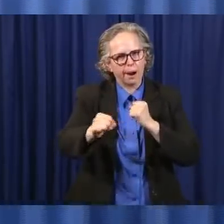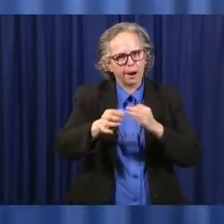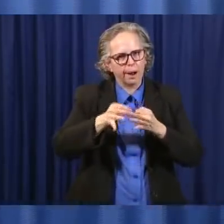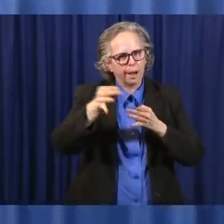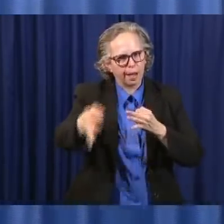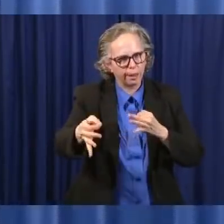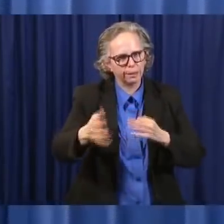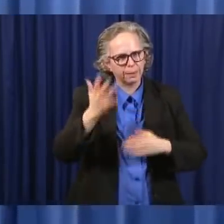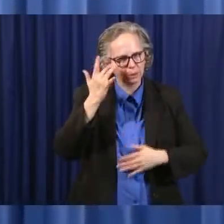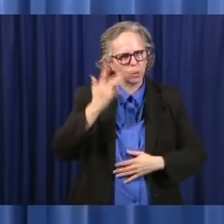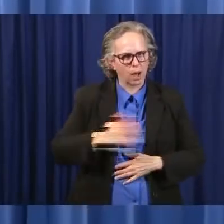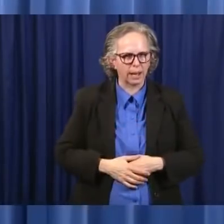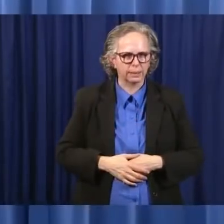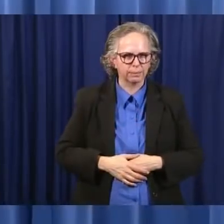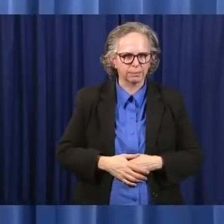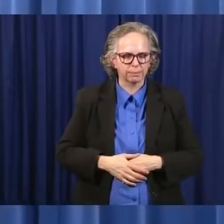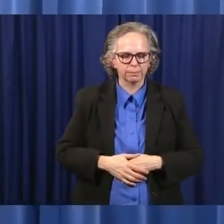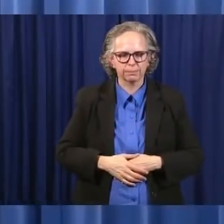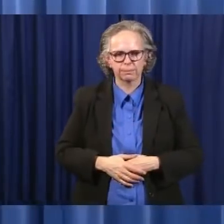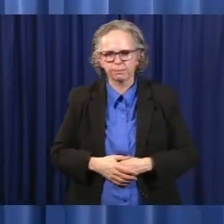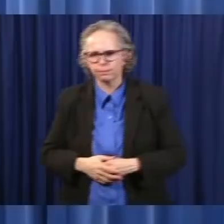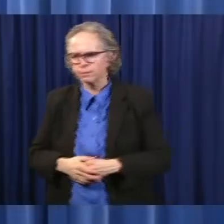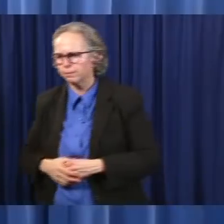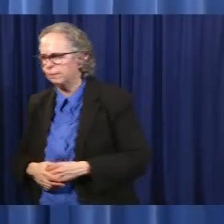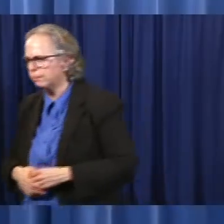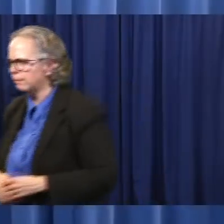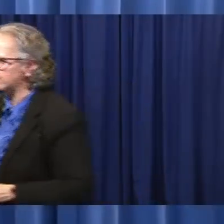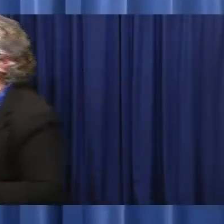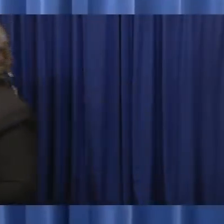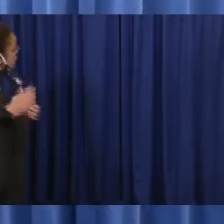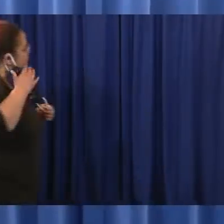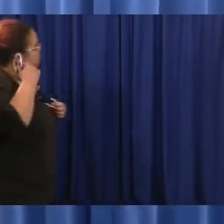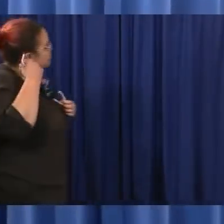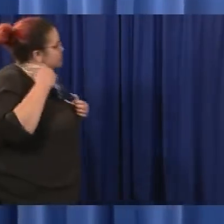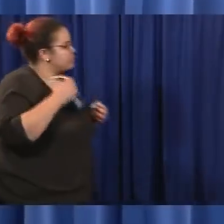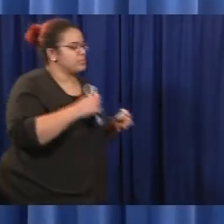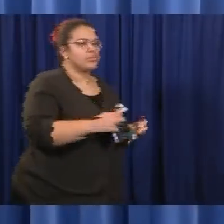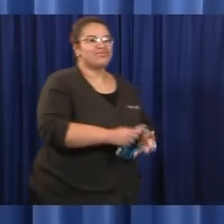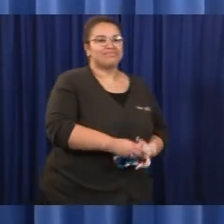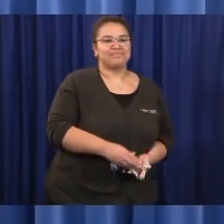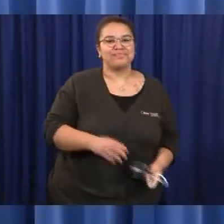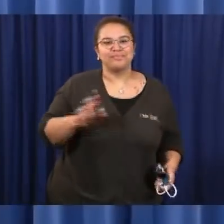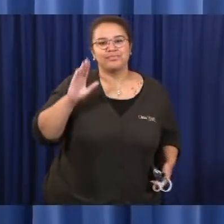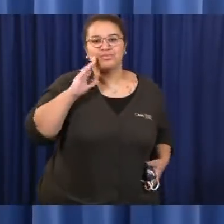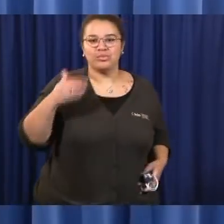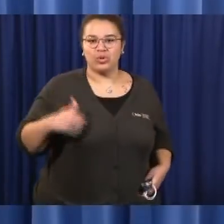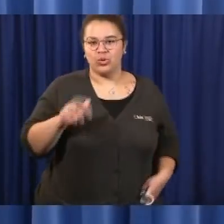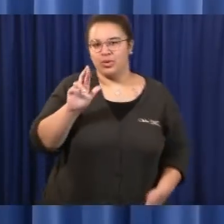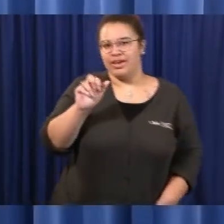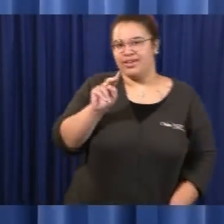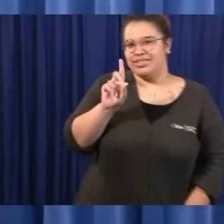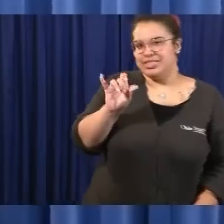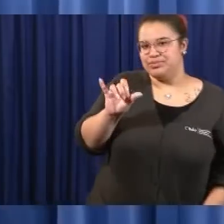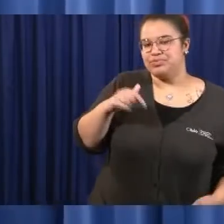Good afternoon, Governor. Randy Ludlow with the Columbus Dispatch. You just stated the state has a testing capacity